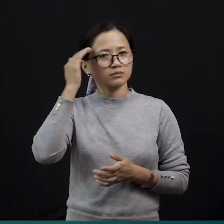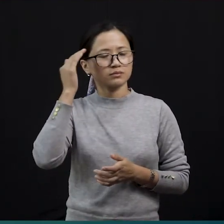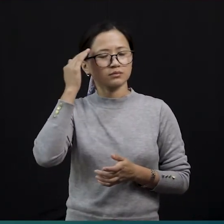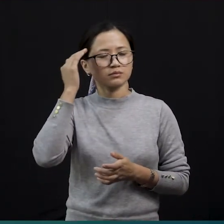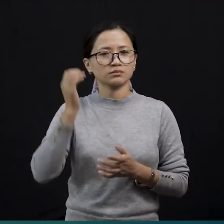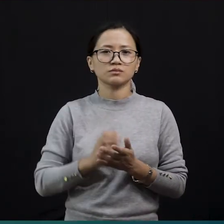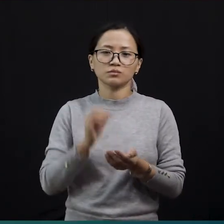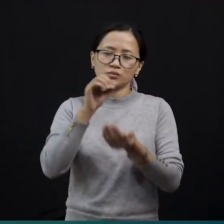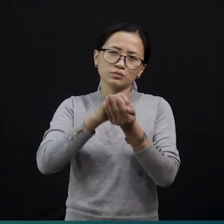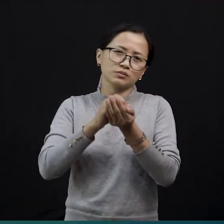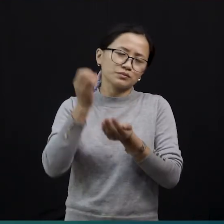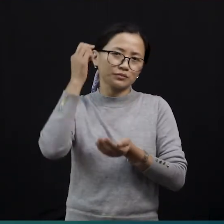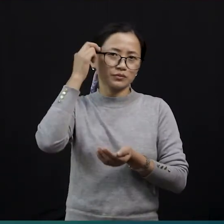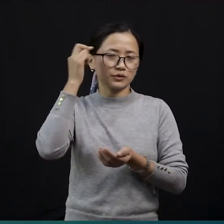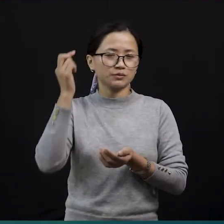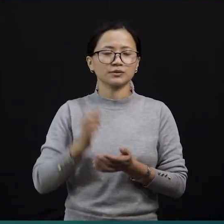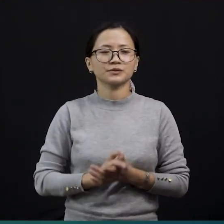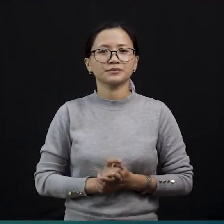right? Okay.